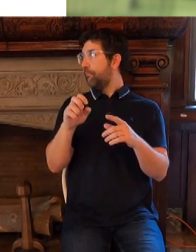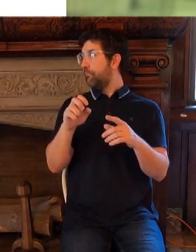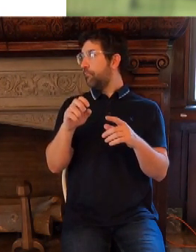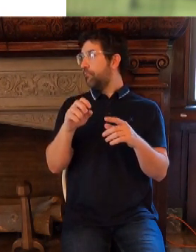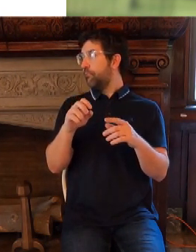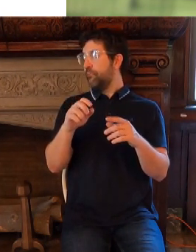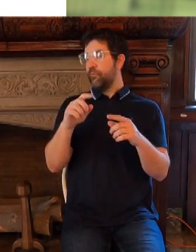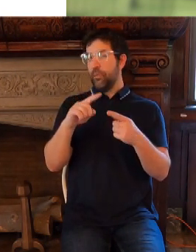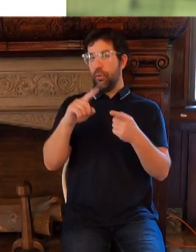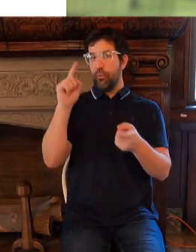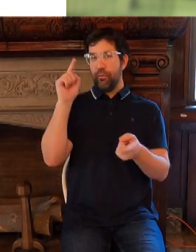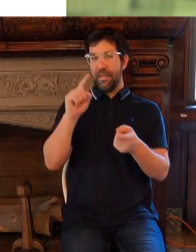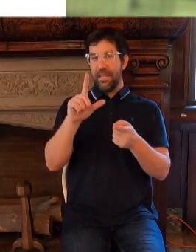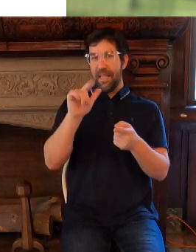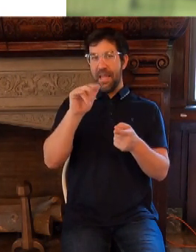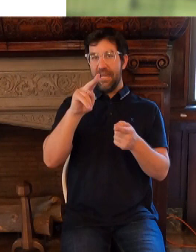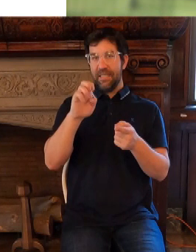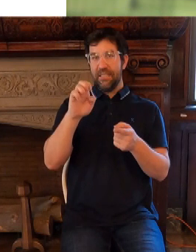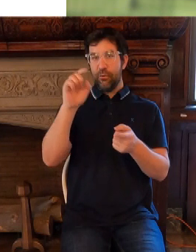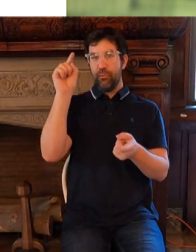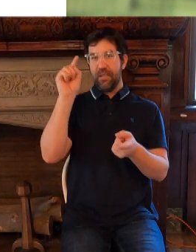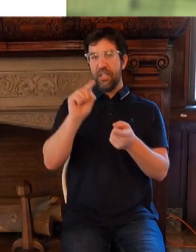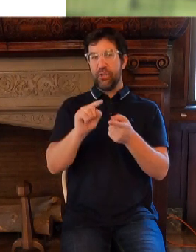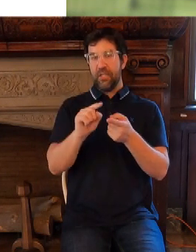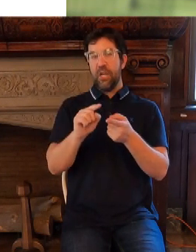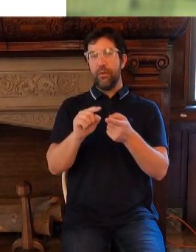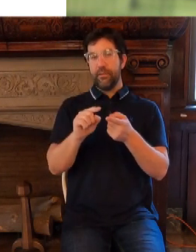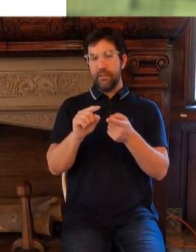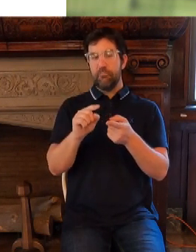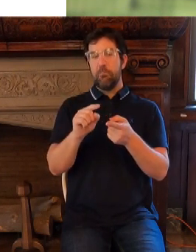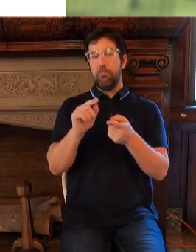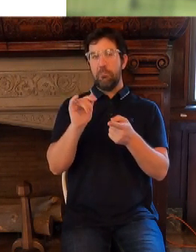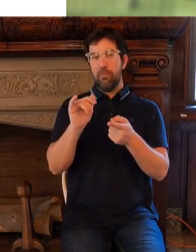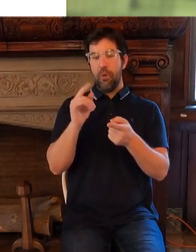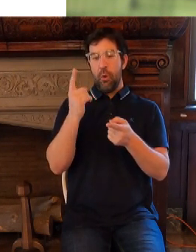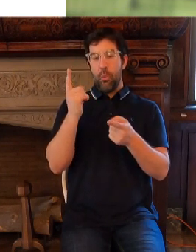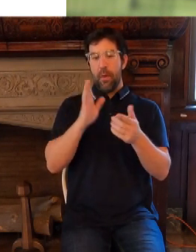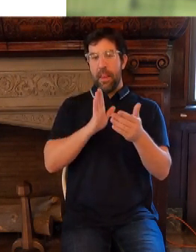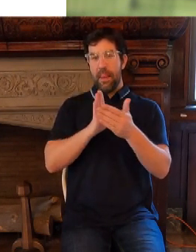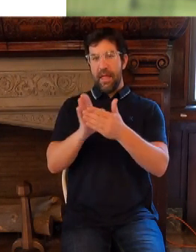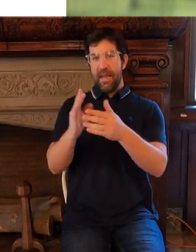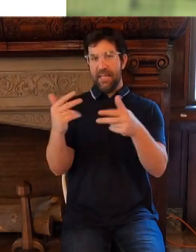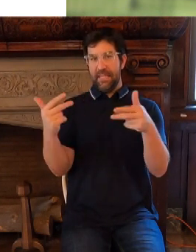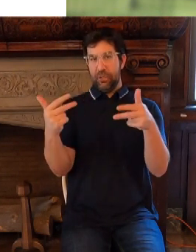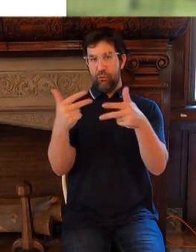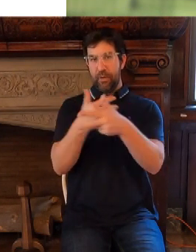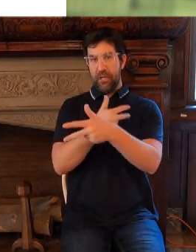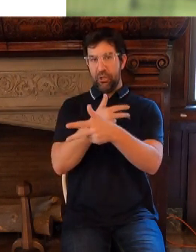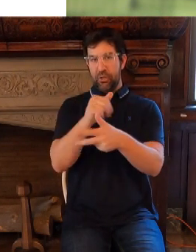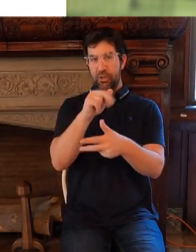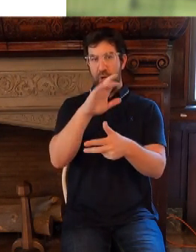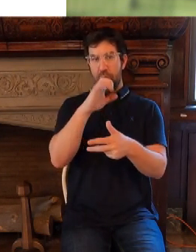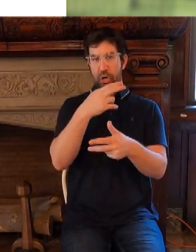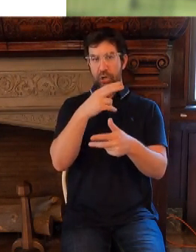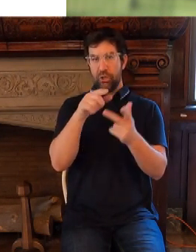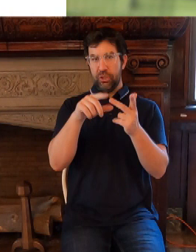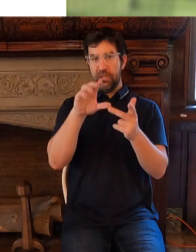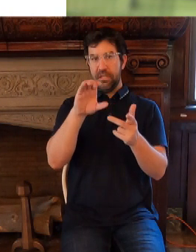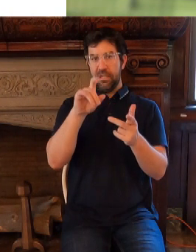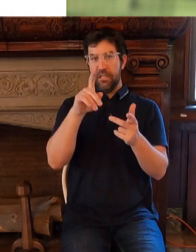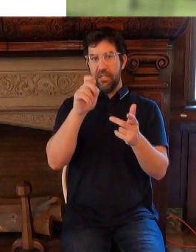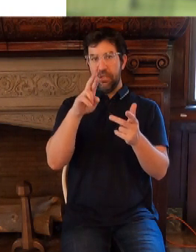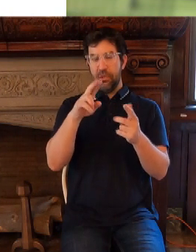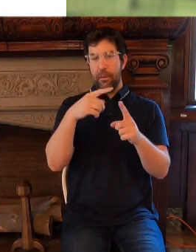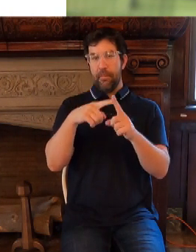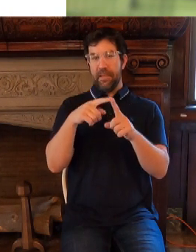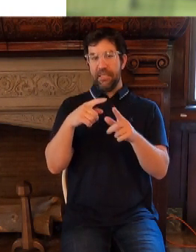called a reduction of lanes. So we're going to maintain one lane in each direction along Arch and Cedar with the addition